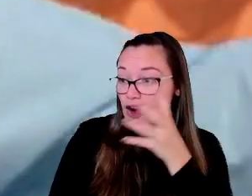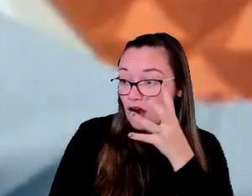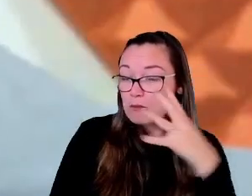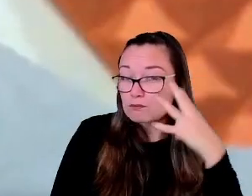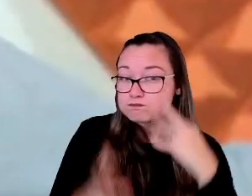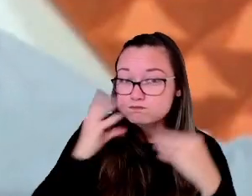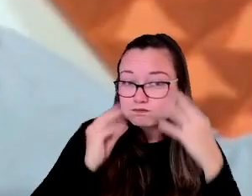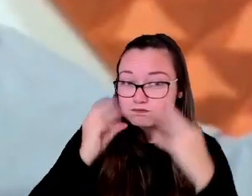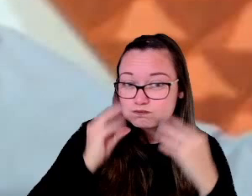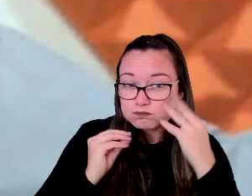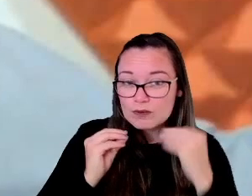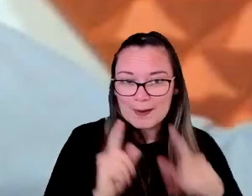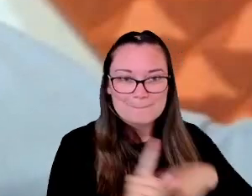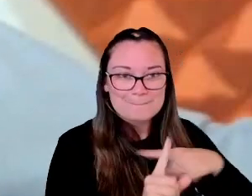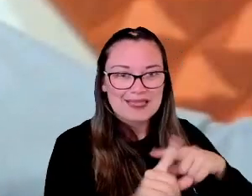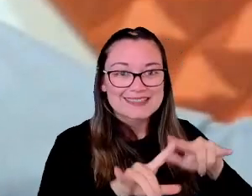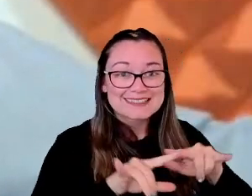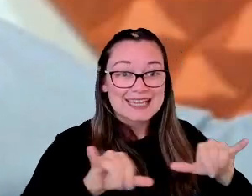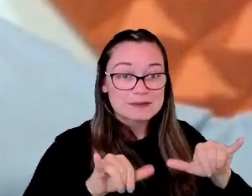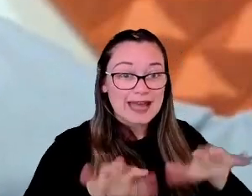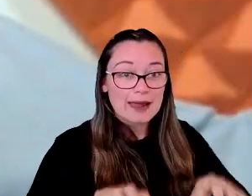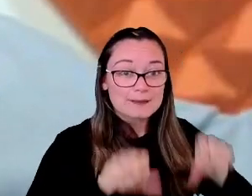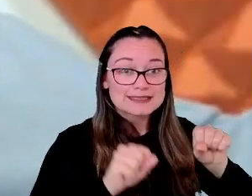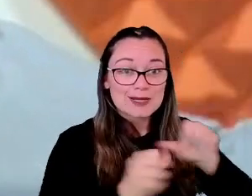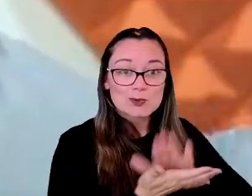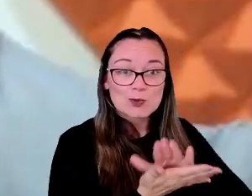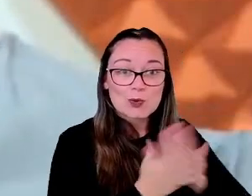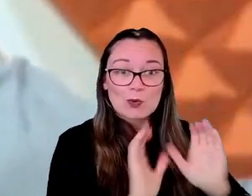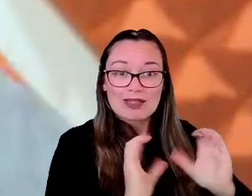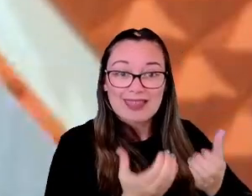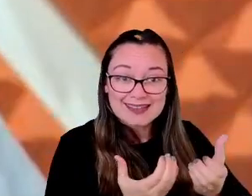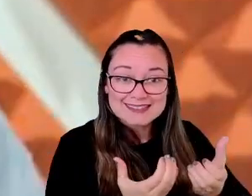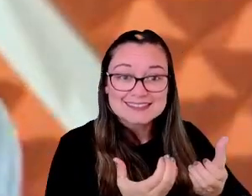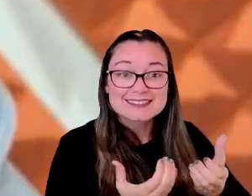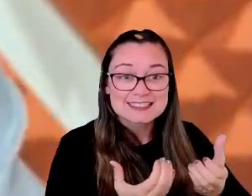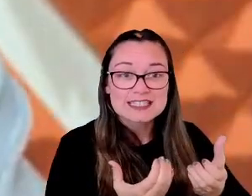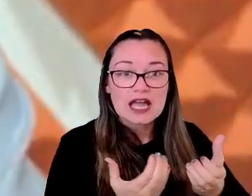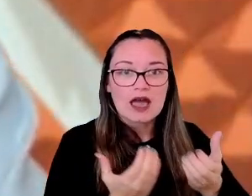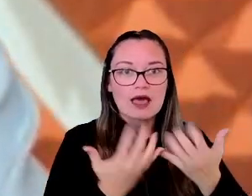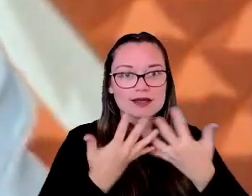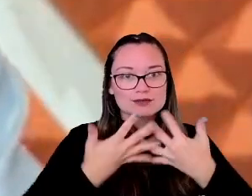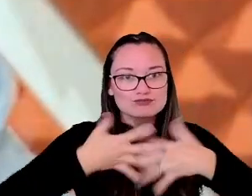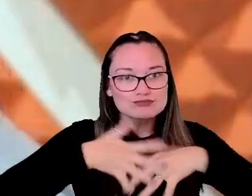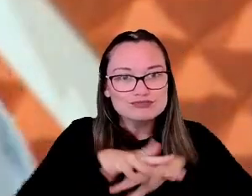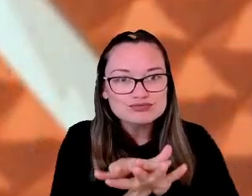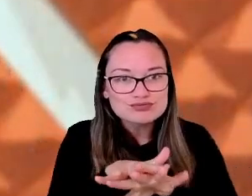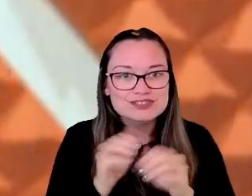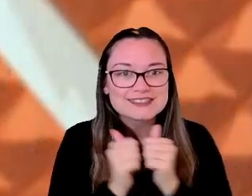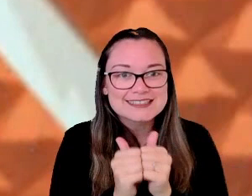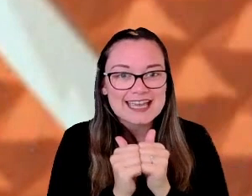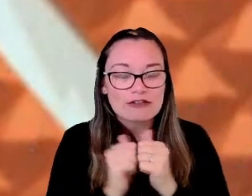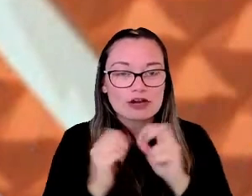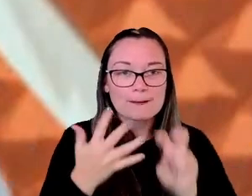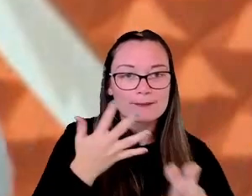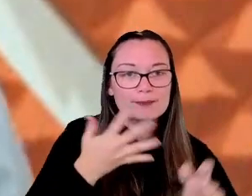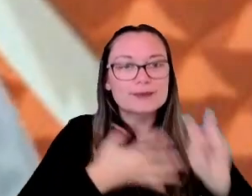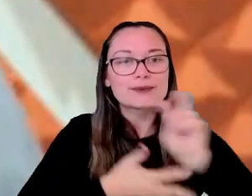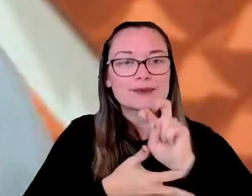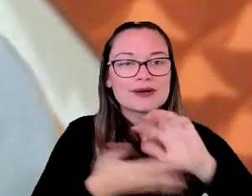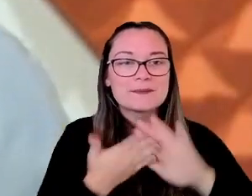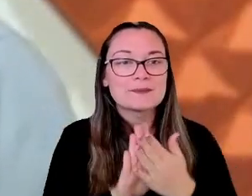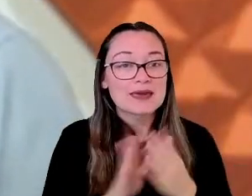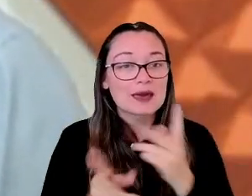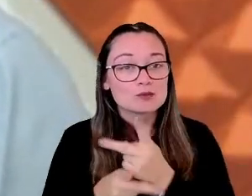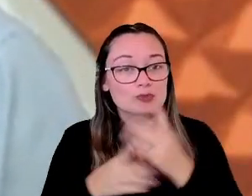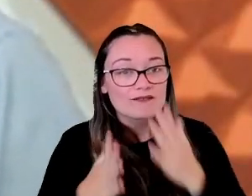and at the same time working on an associate's degree on the side, and then those two kind of culminate into you moving up into a managerial position